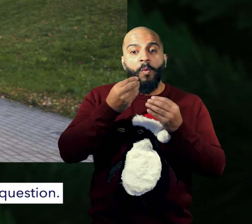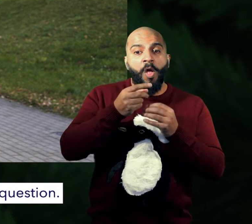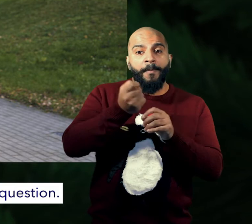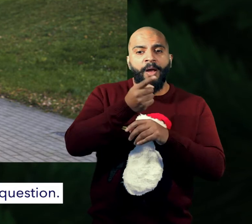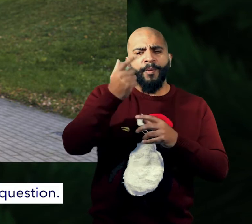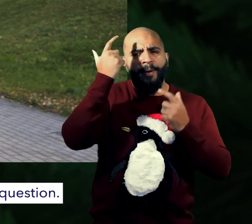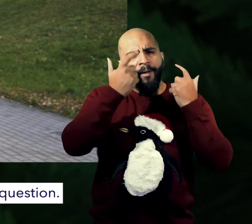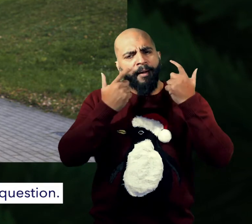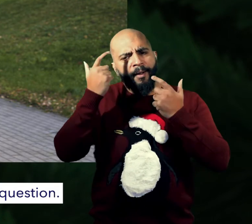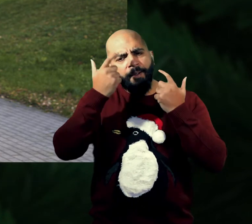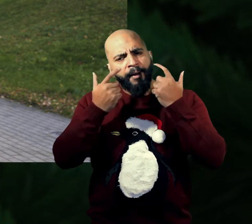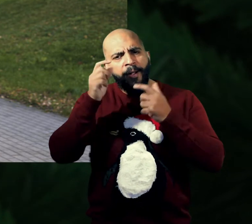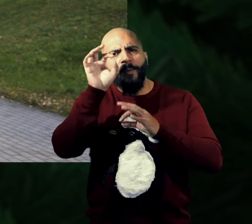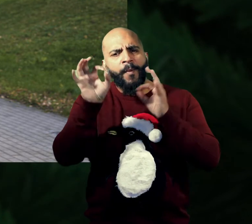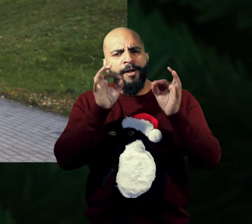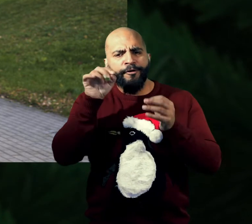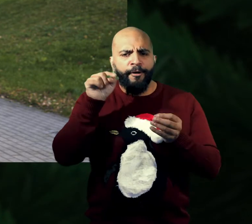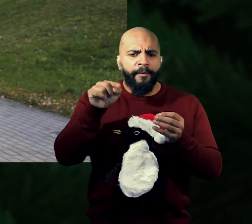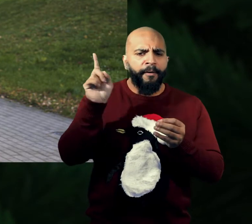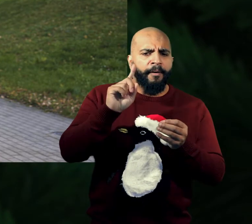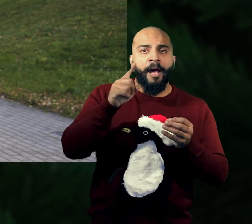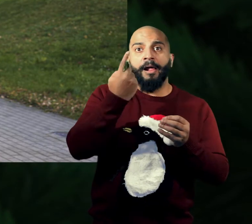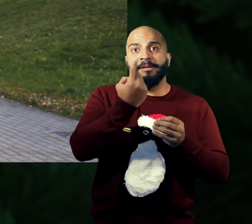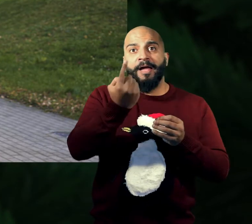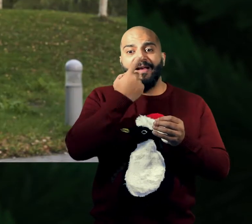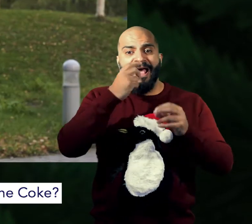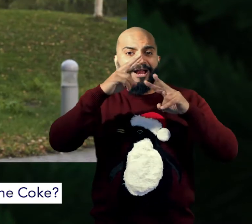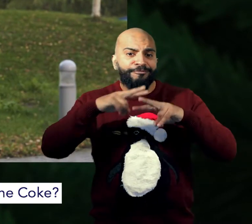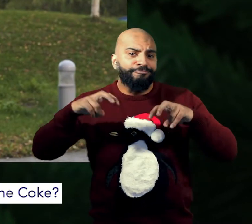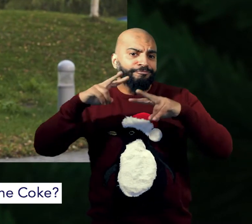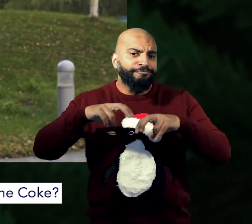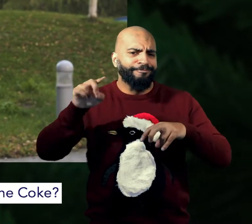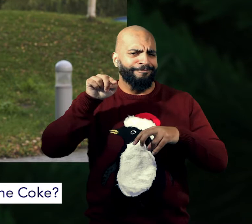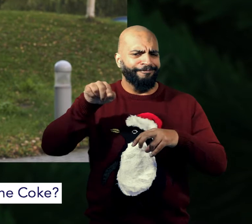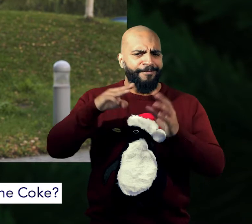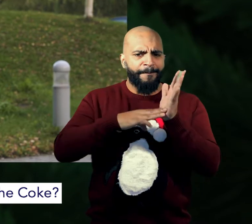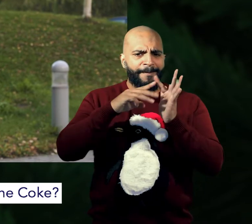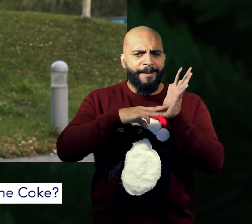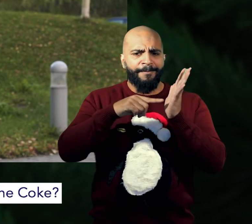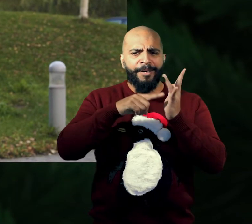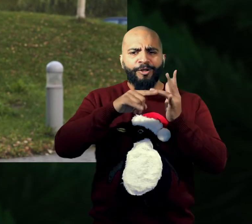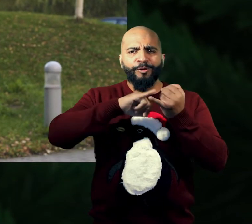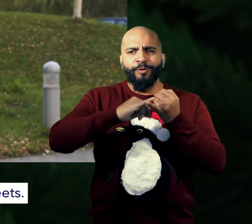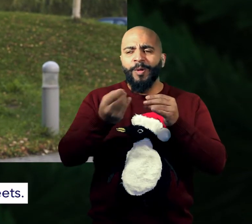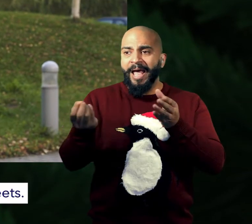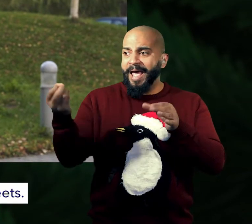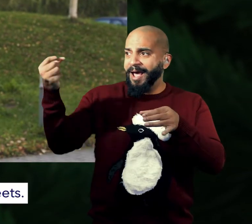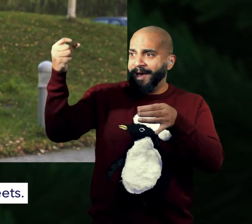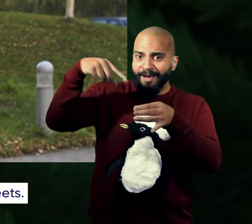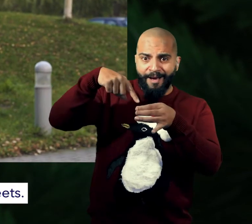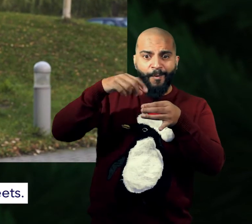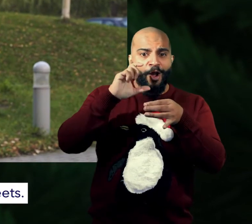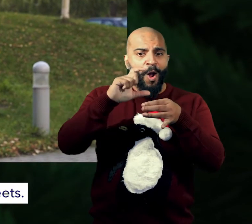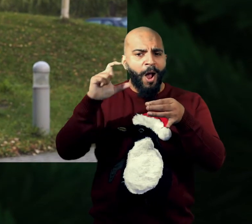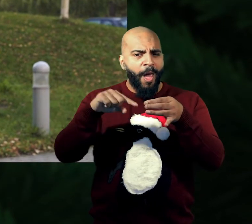work out the answer to the question. So you might like to investigate: what's the best number of Mentos to add to the Coke? You might want to try